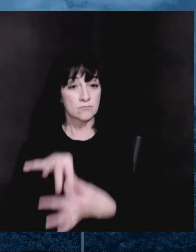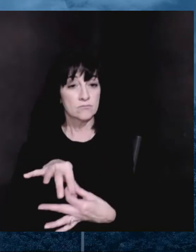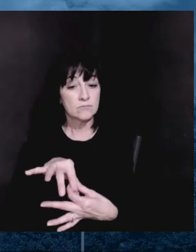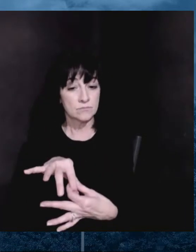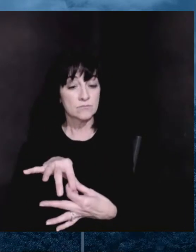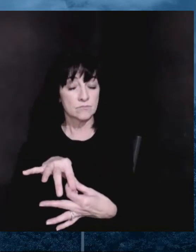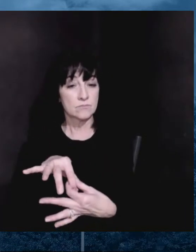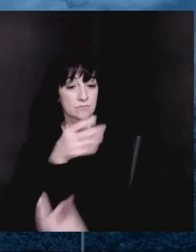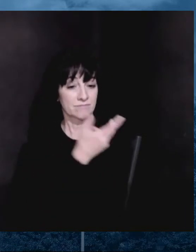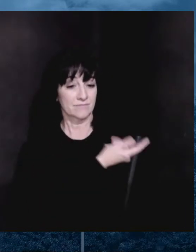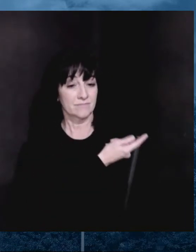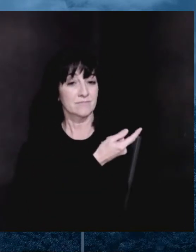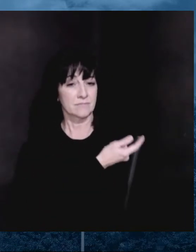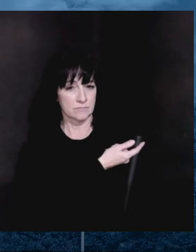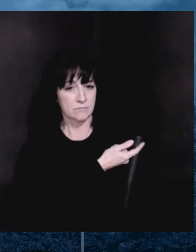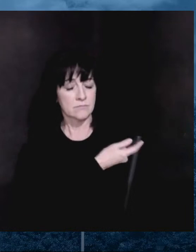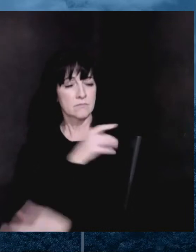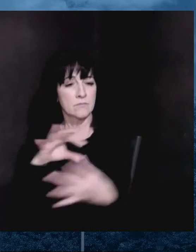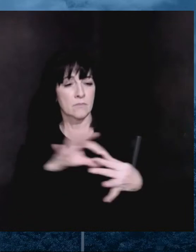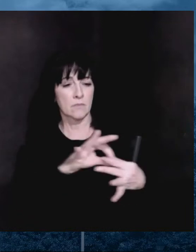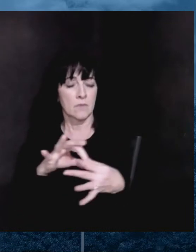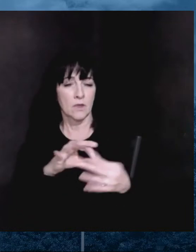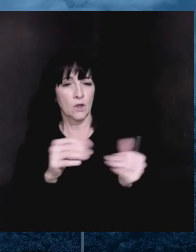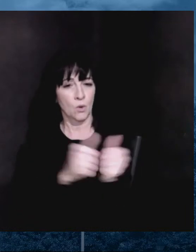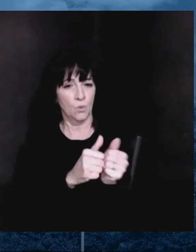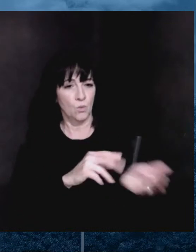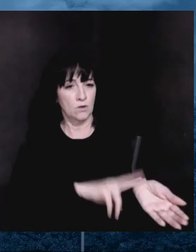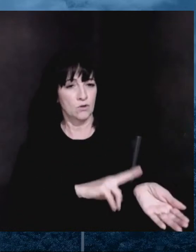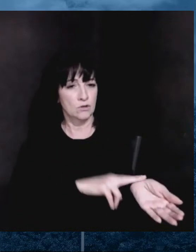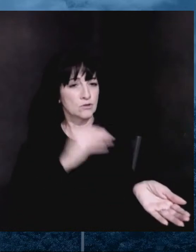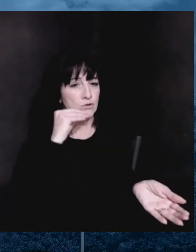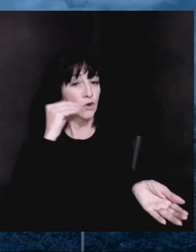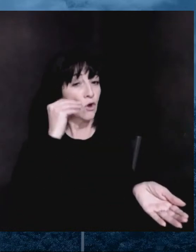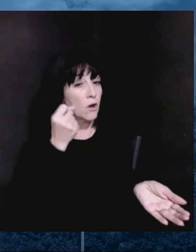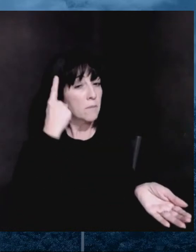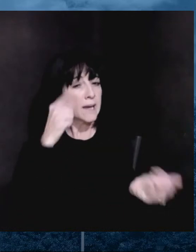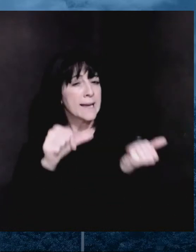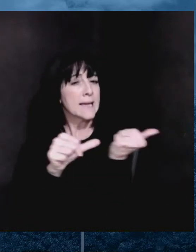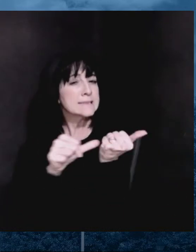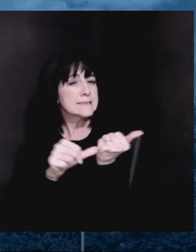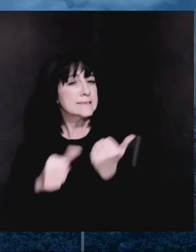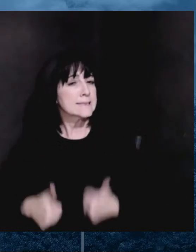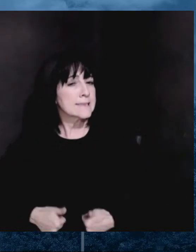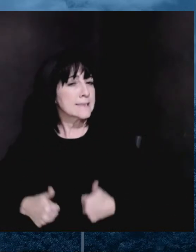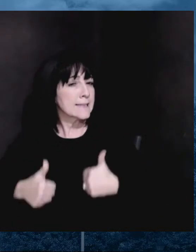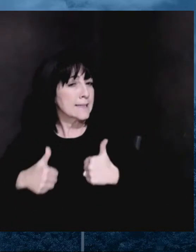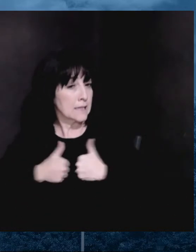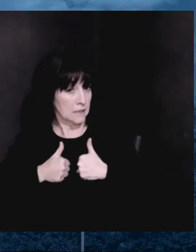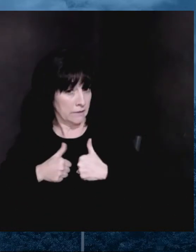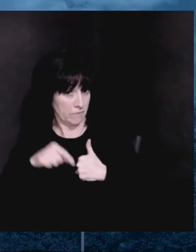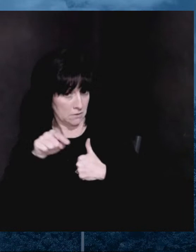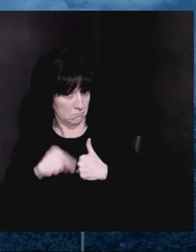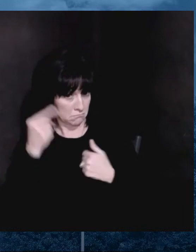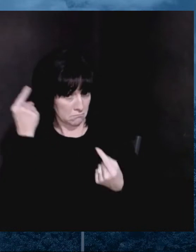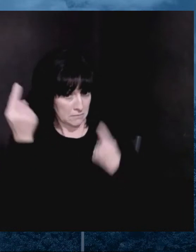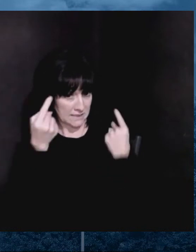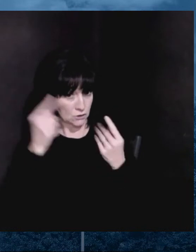to assisted living facilities, are they classified as long-term care facilities as well? And how